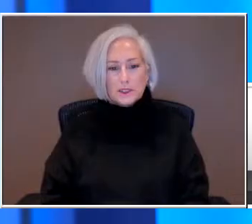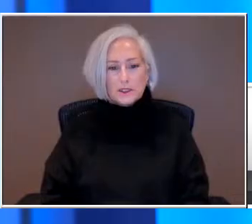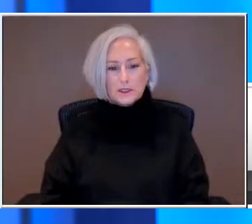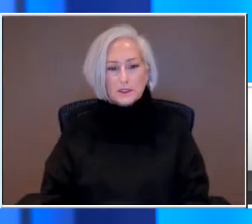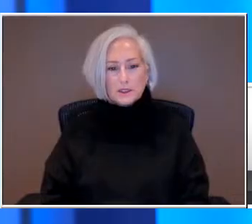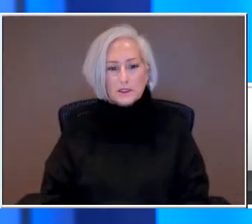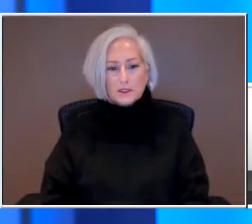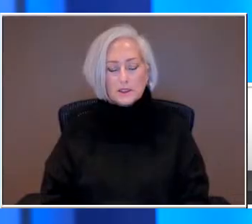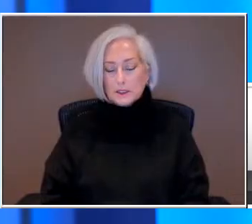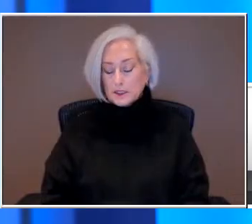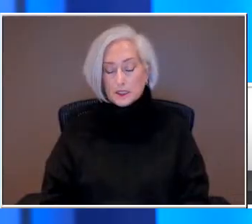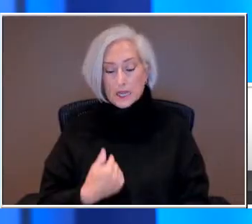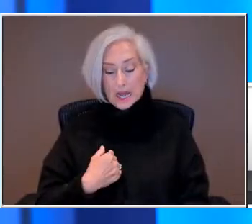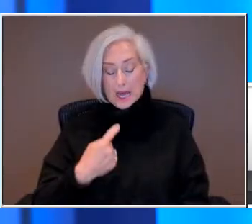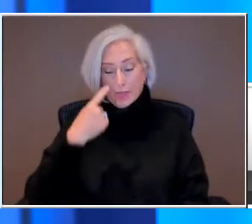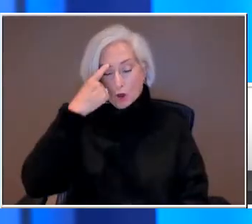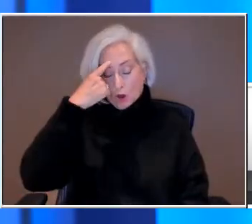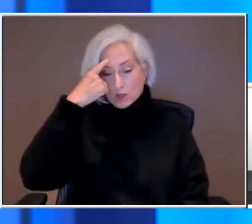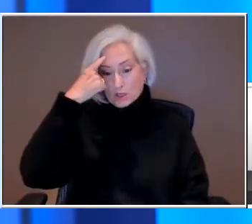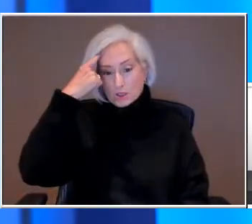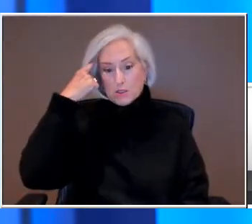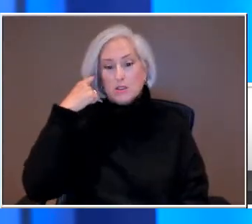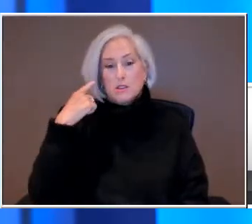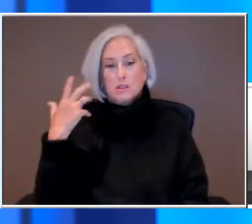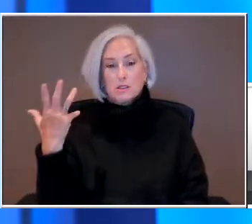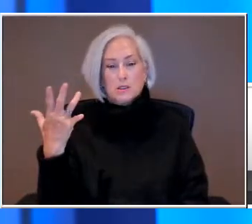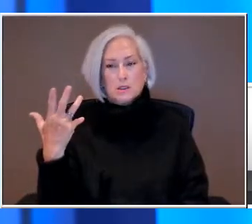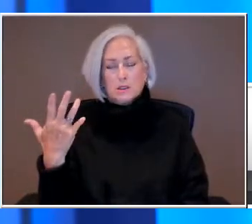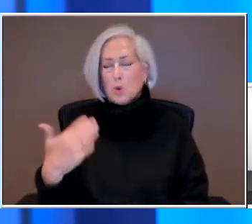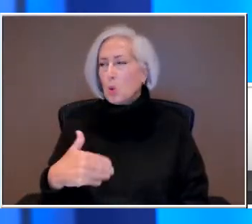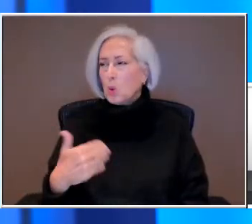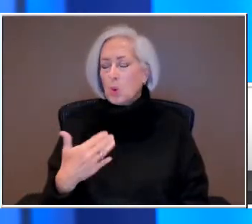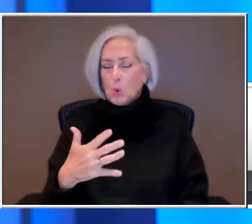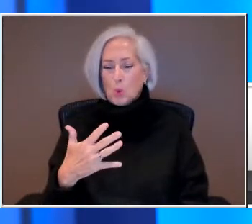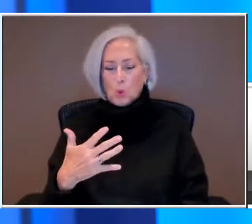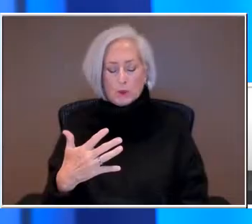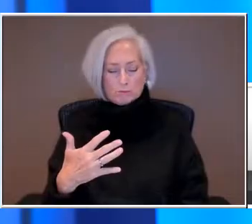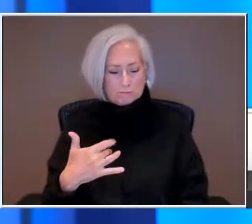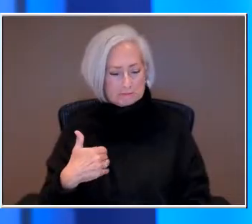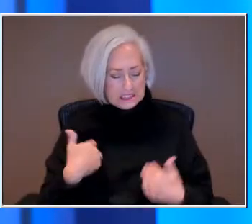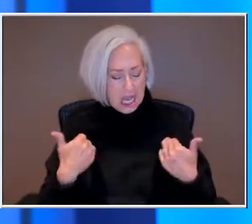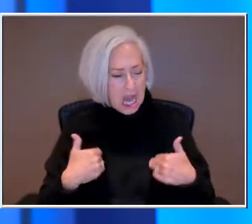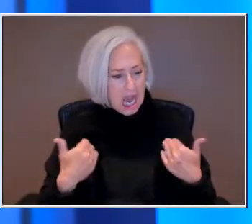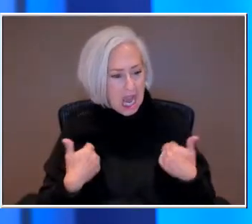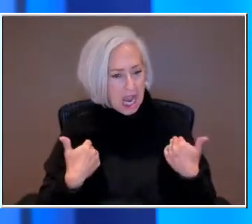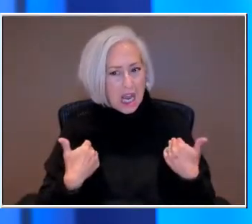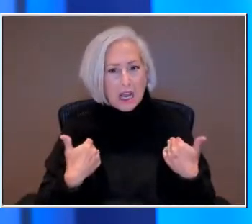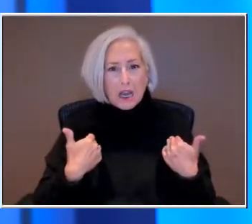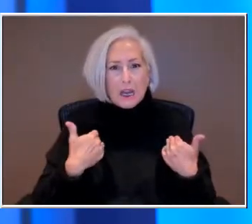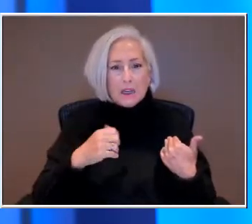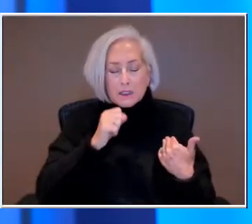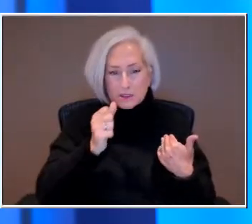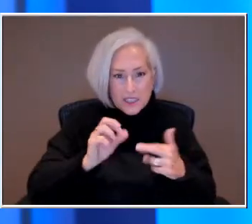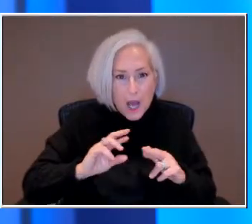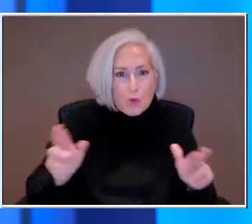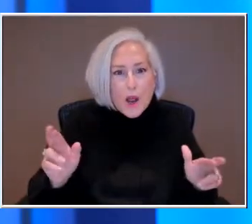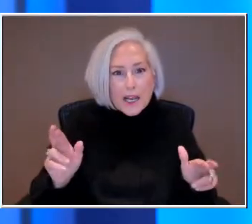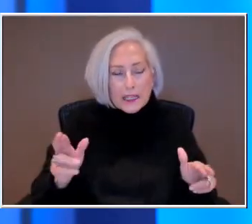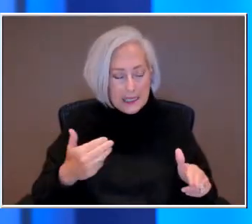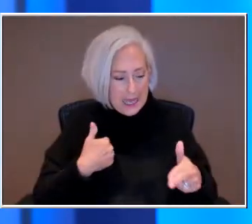I was thinking it's too early. I wasn't ready to go yet. I had my kids, my grandkids,